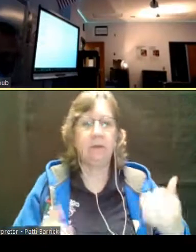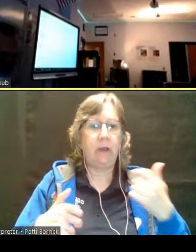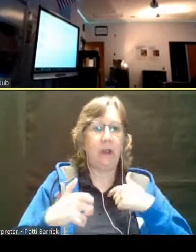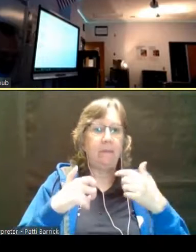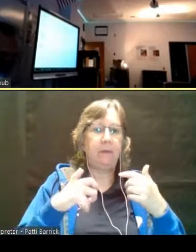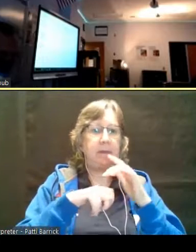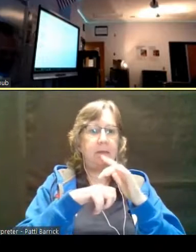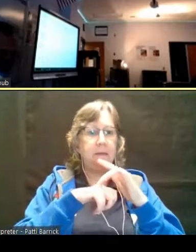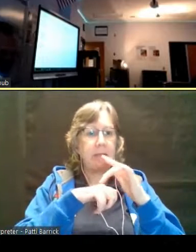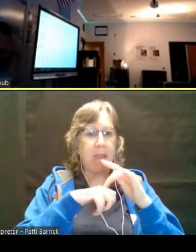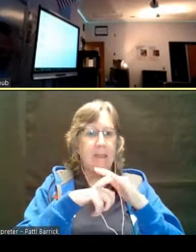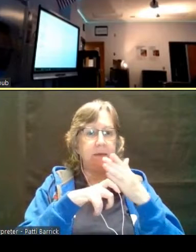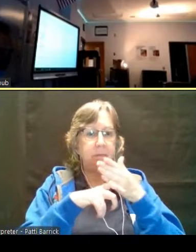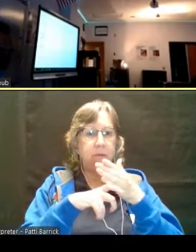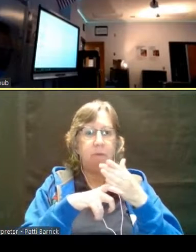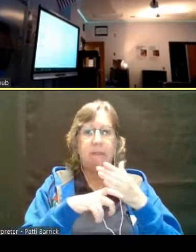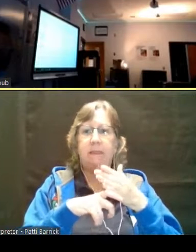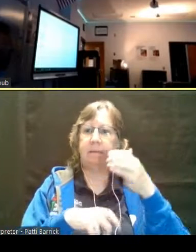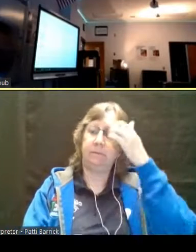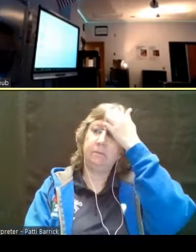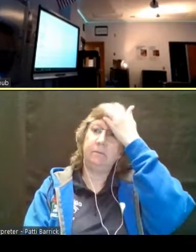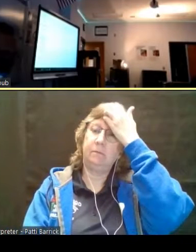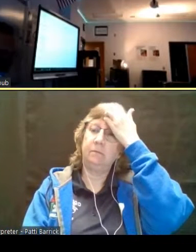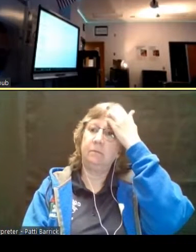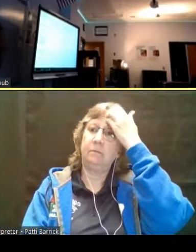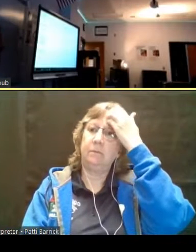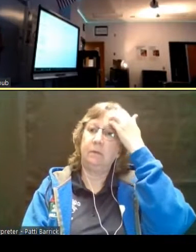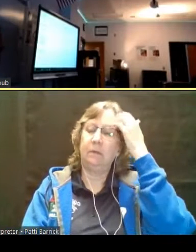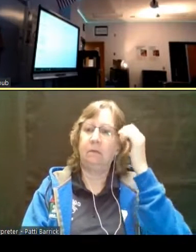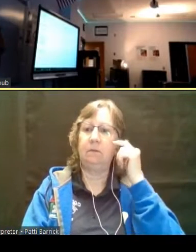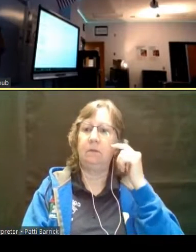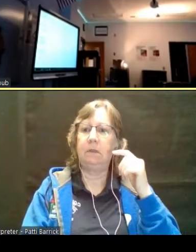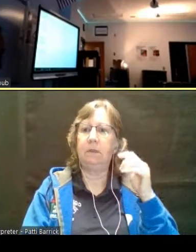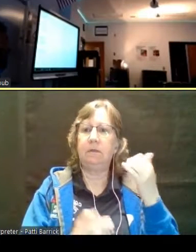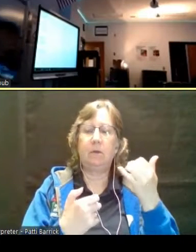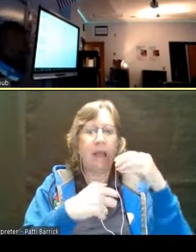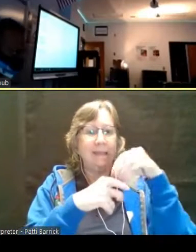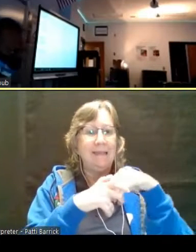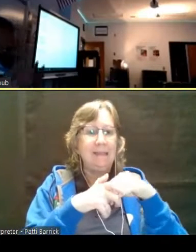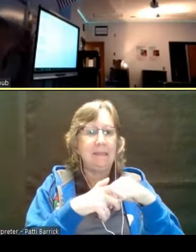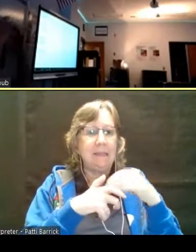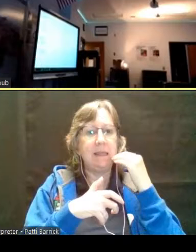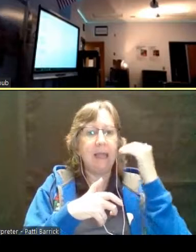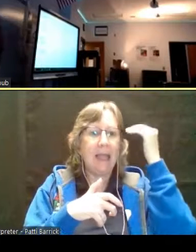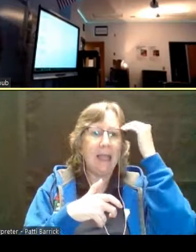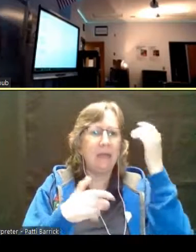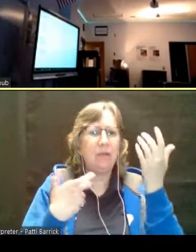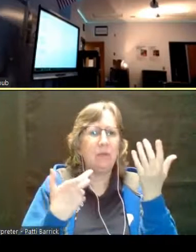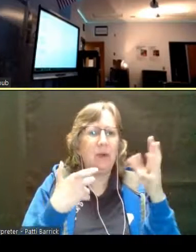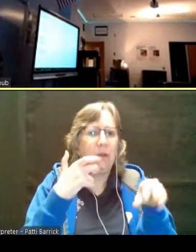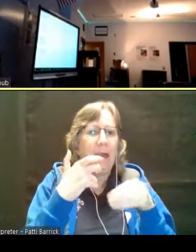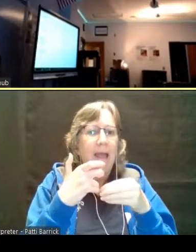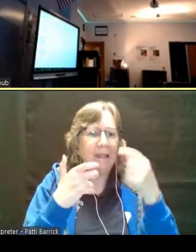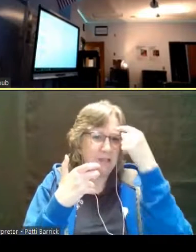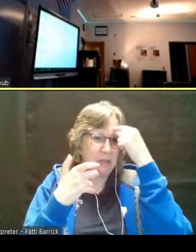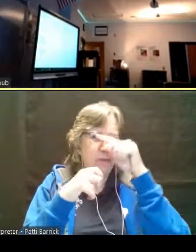So here's my body. And I'm gonna space the head out a little bit. So inside of the head, there's gonna be a couple of things. So think about your head, right?